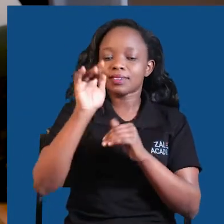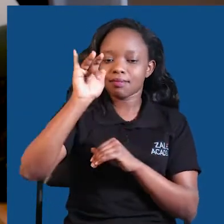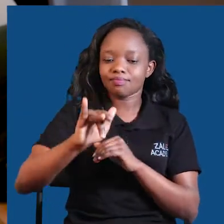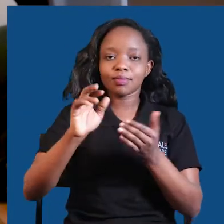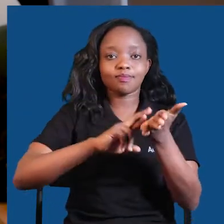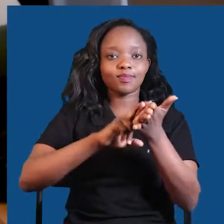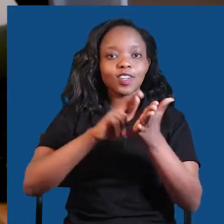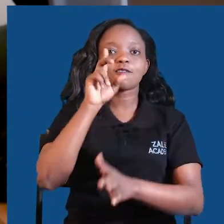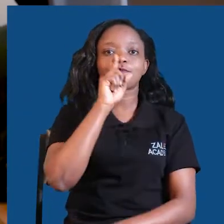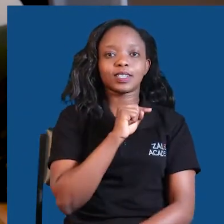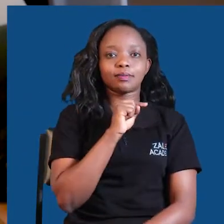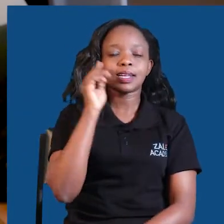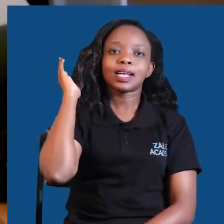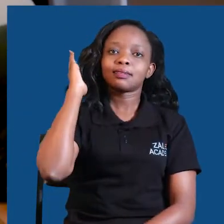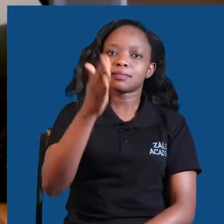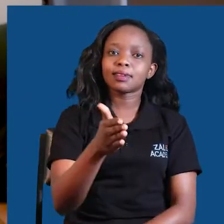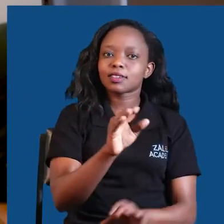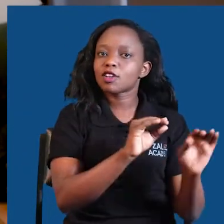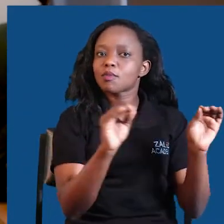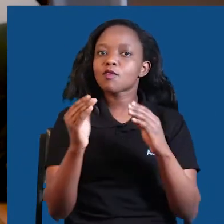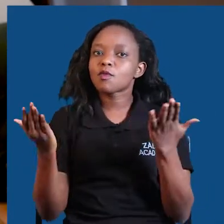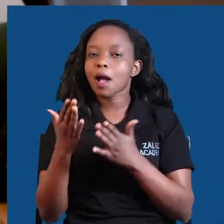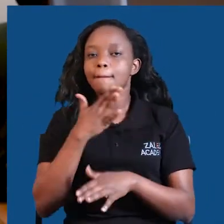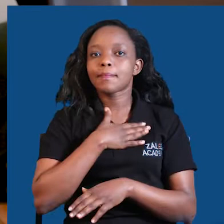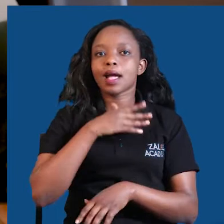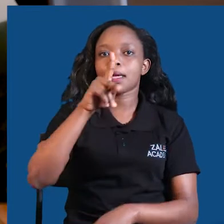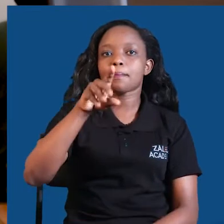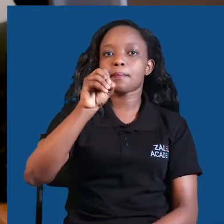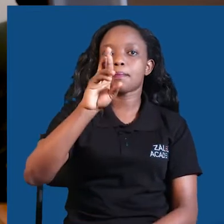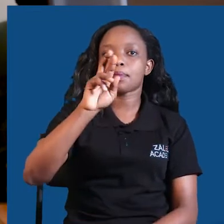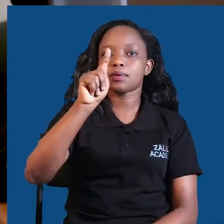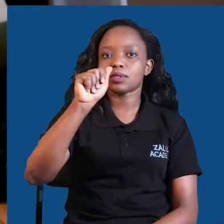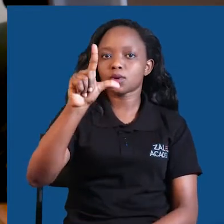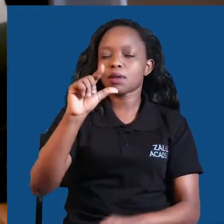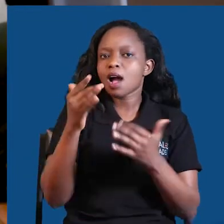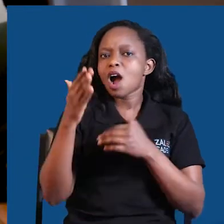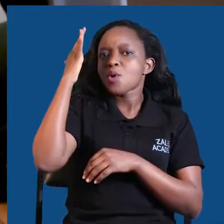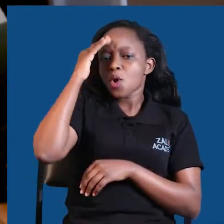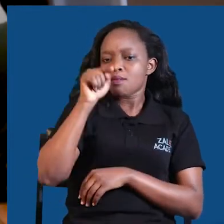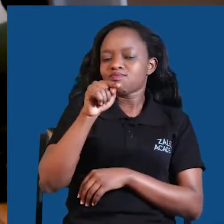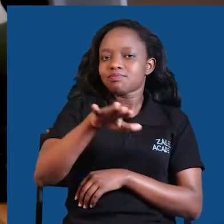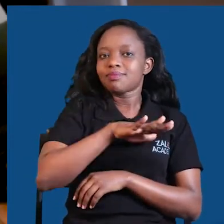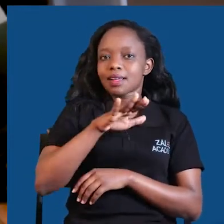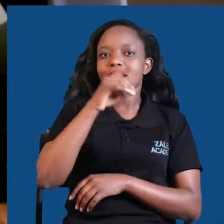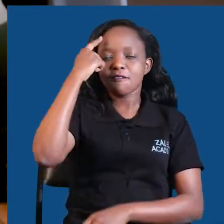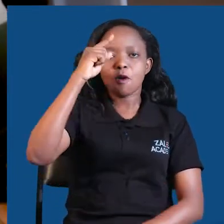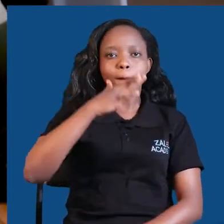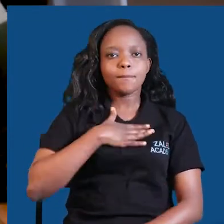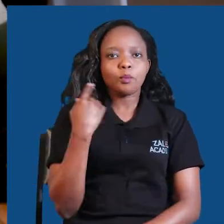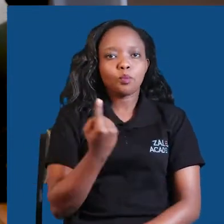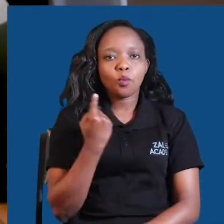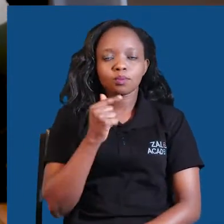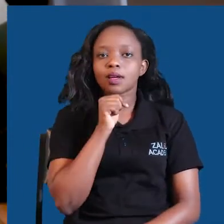after I've clicked the login button, directly take me to my portal? And how will it know that this portal is